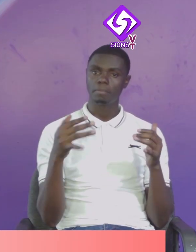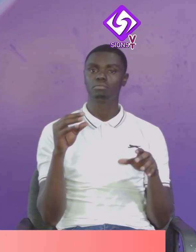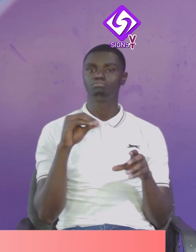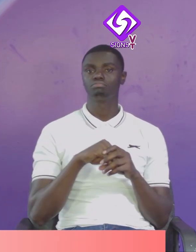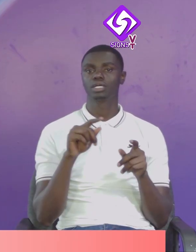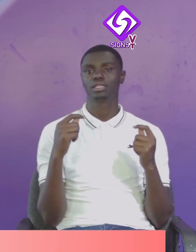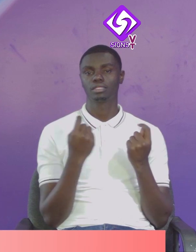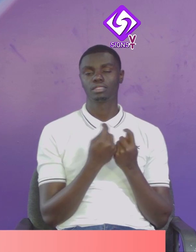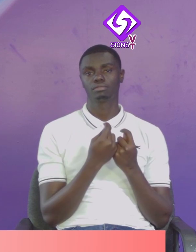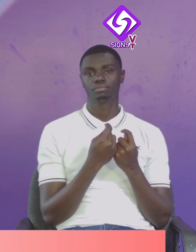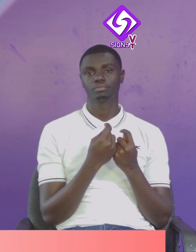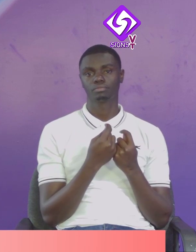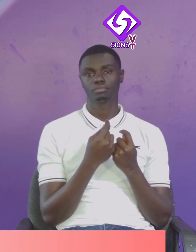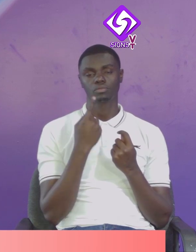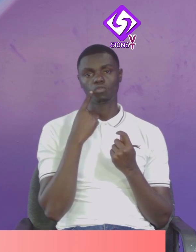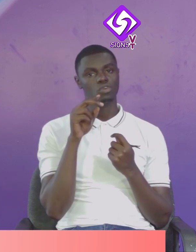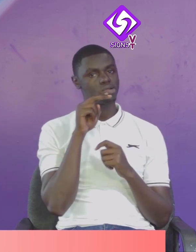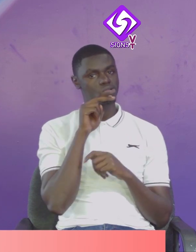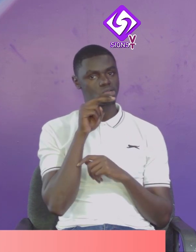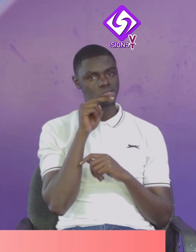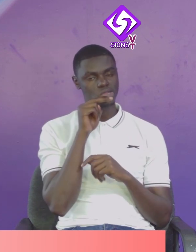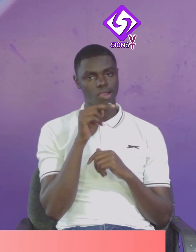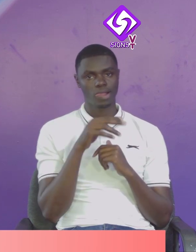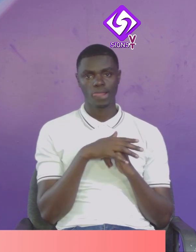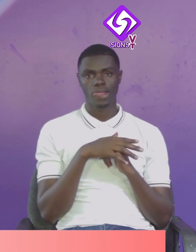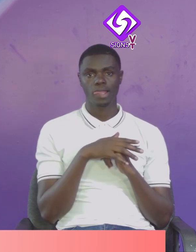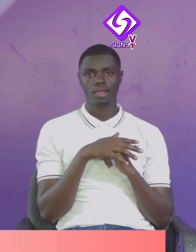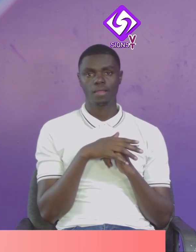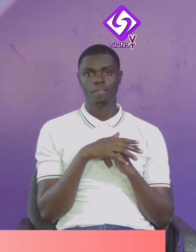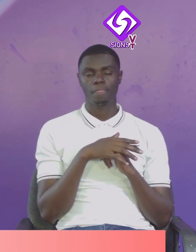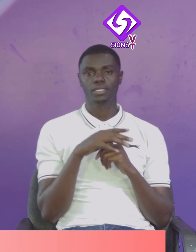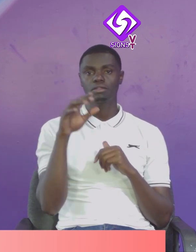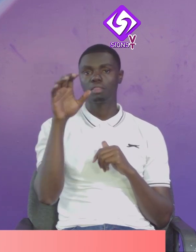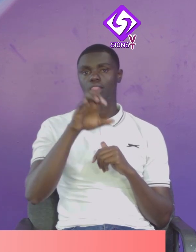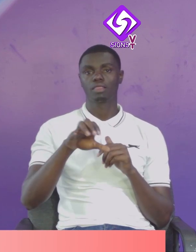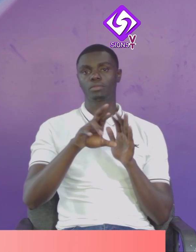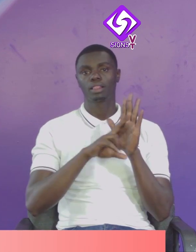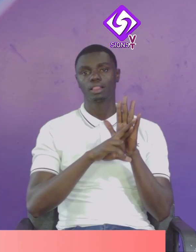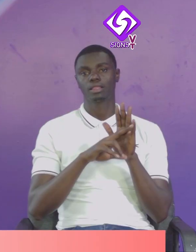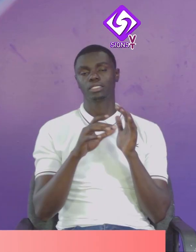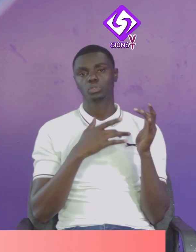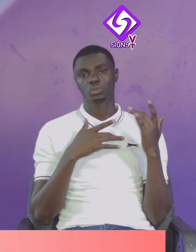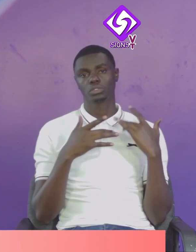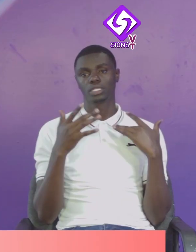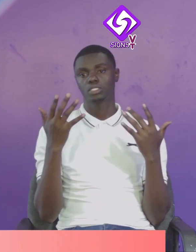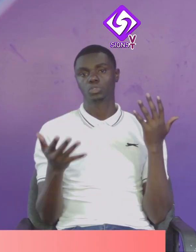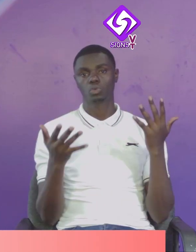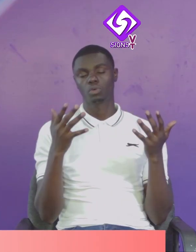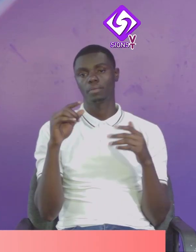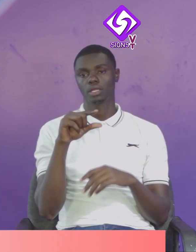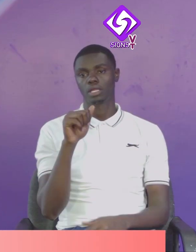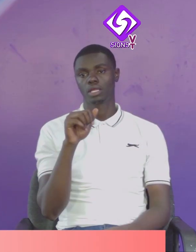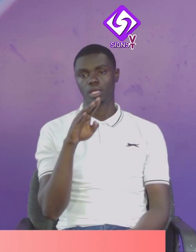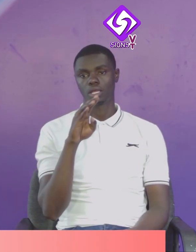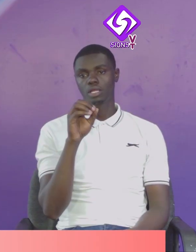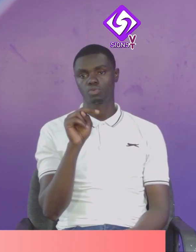team. For Nigeria, as far as the Europe representation is concerned, as you compare to Gabon. But